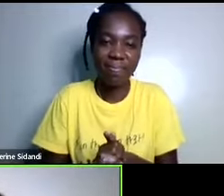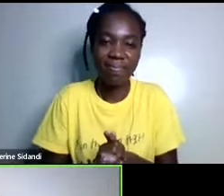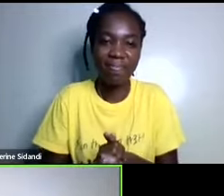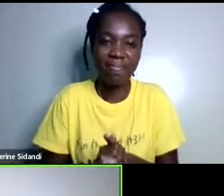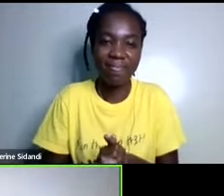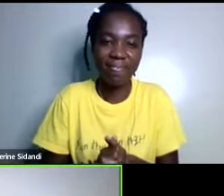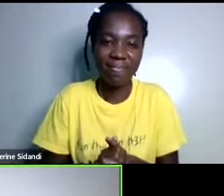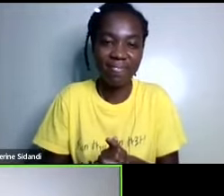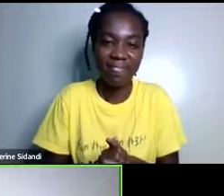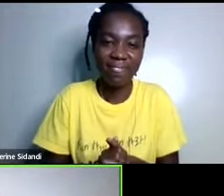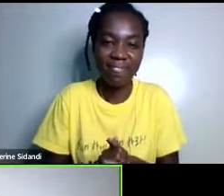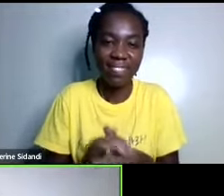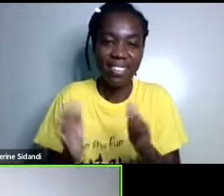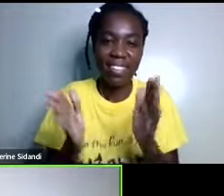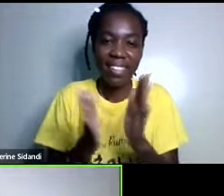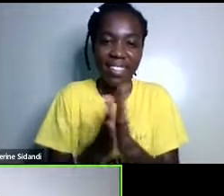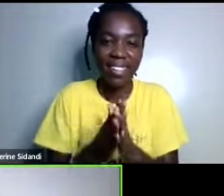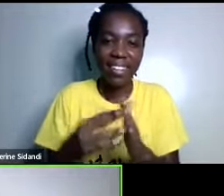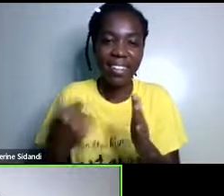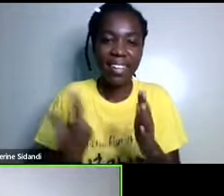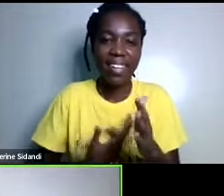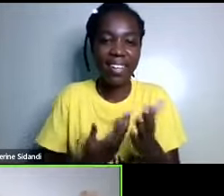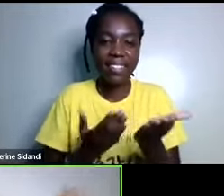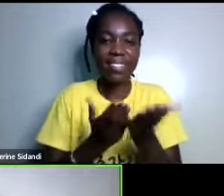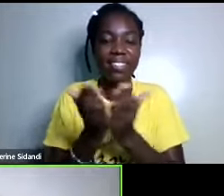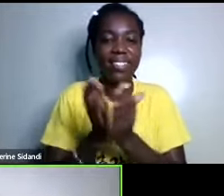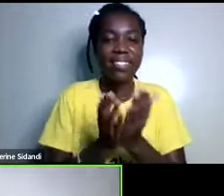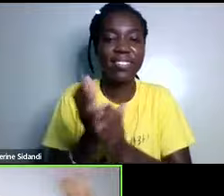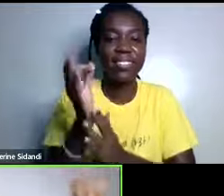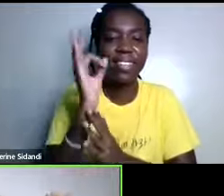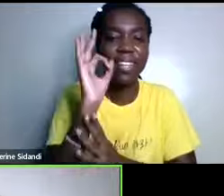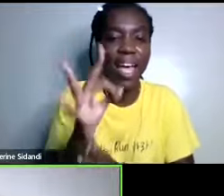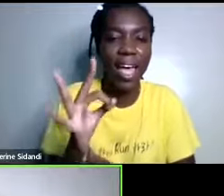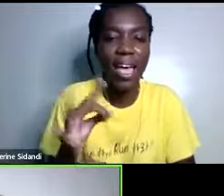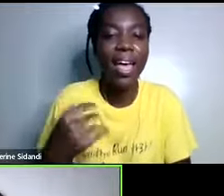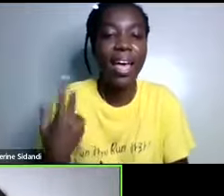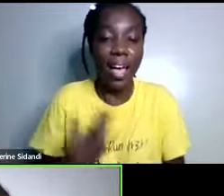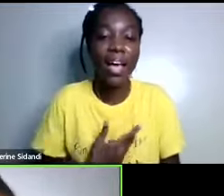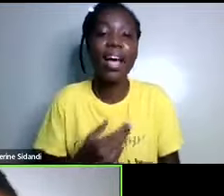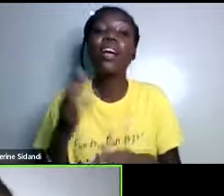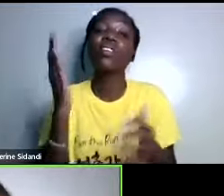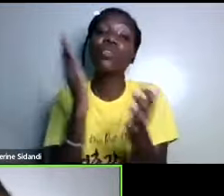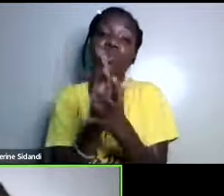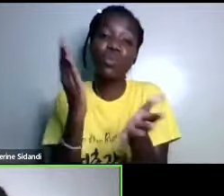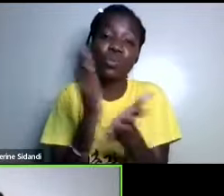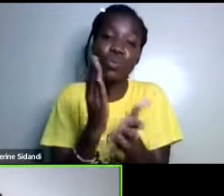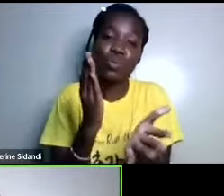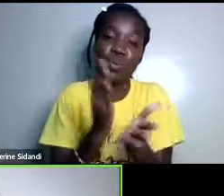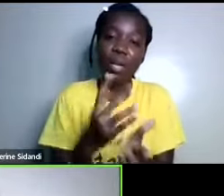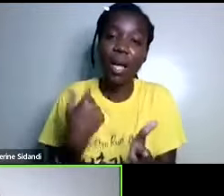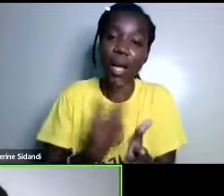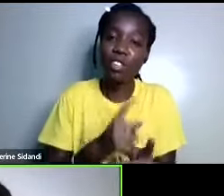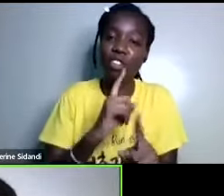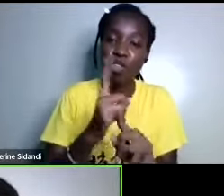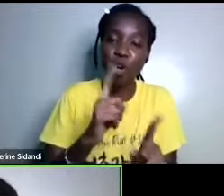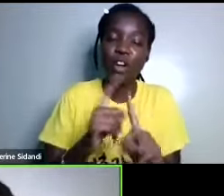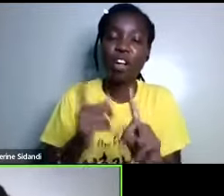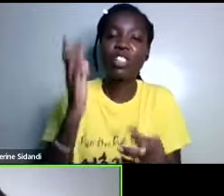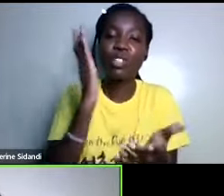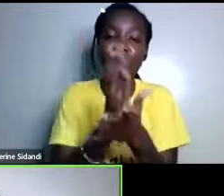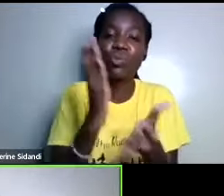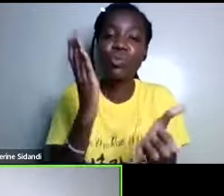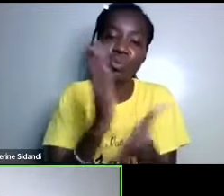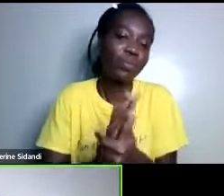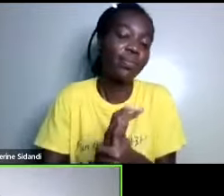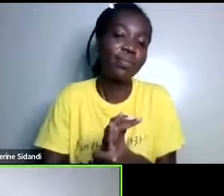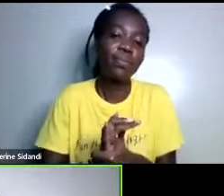We are, it's season 3, Jerry. We are being real. We are being as real as possible. Yeah. So thank you so much,